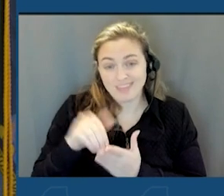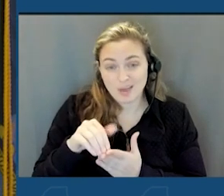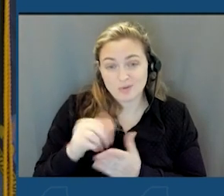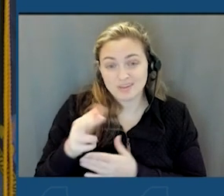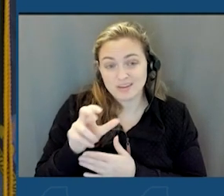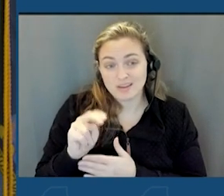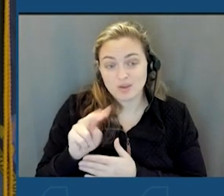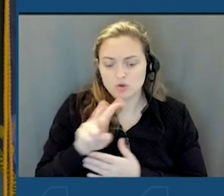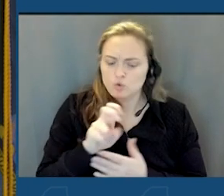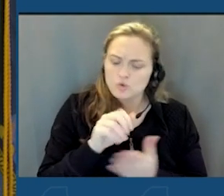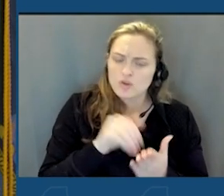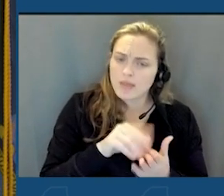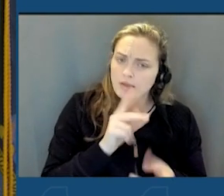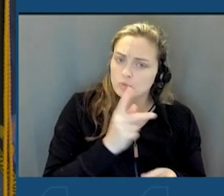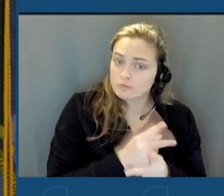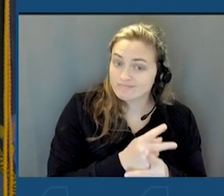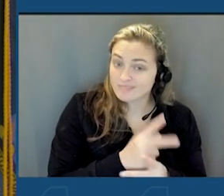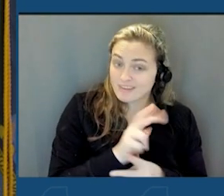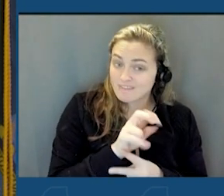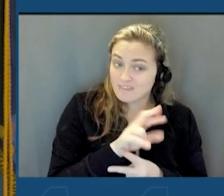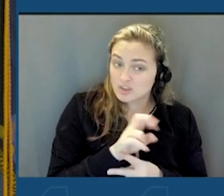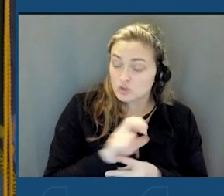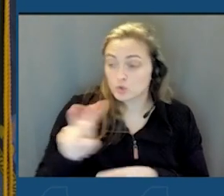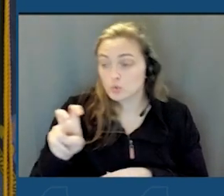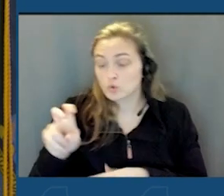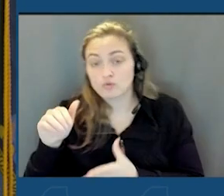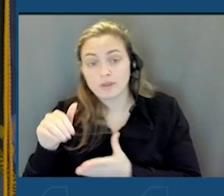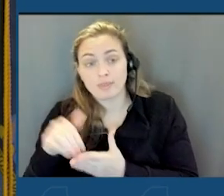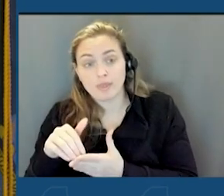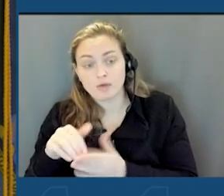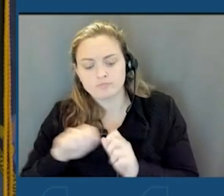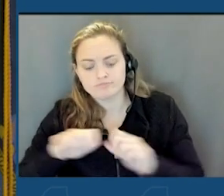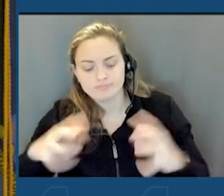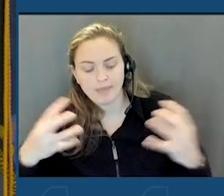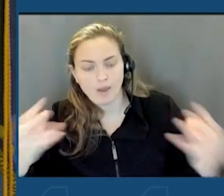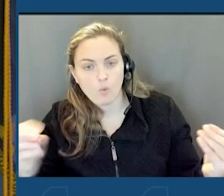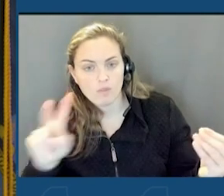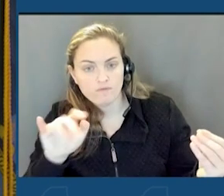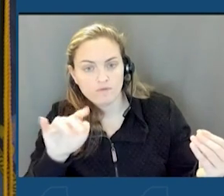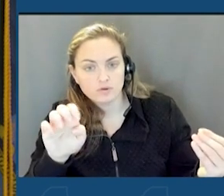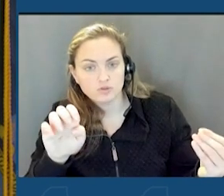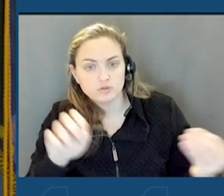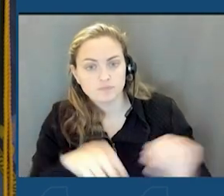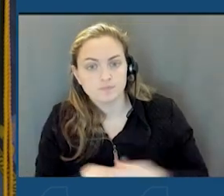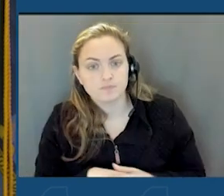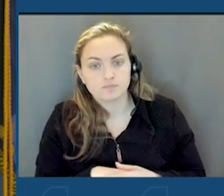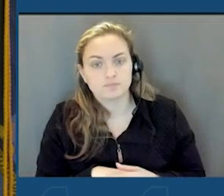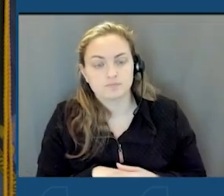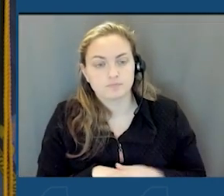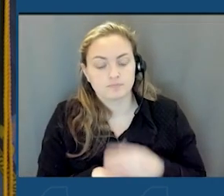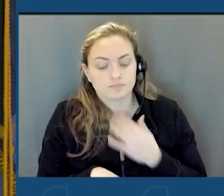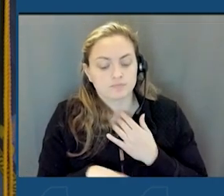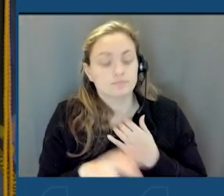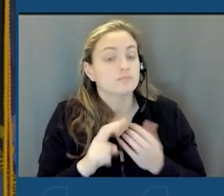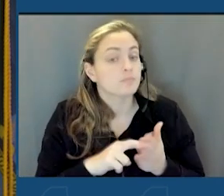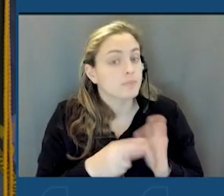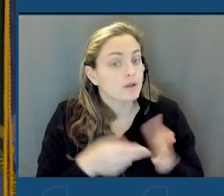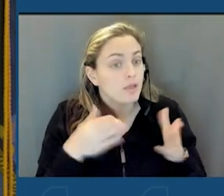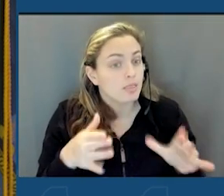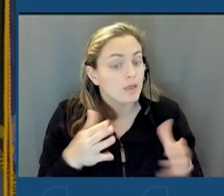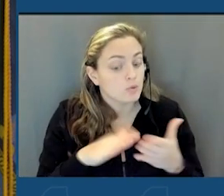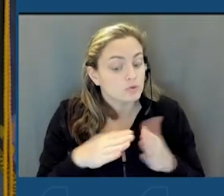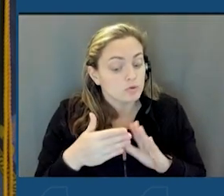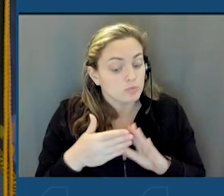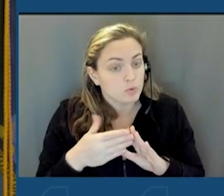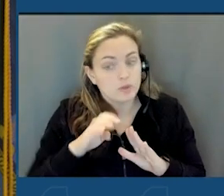200,000 will stay within the village, and 200,000 are committed to go outside the village. That, therefore, allowing the communities to our